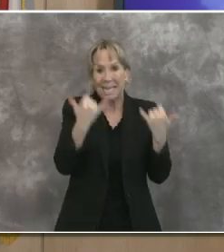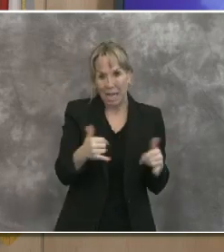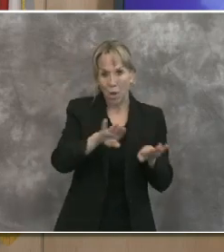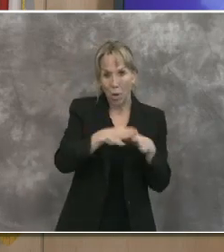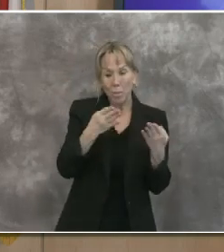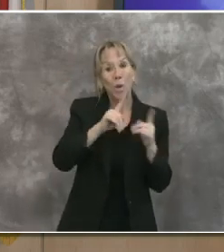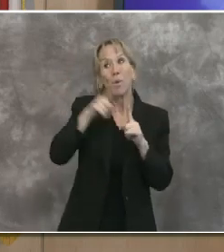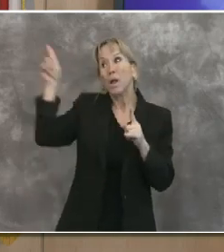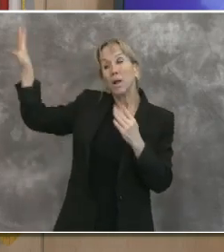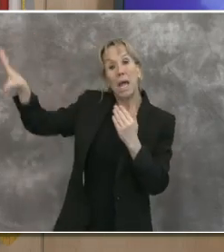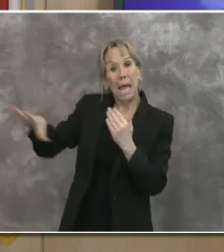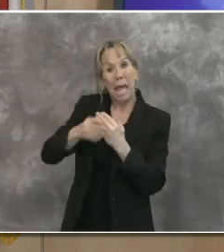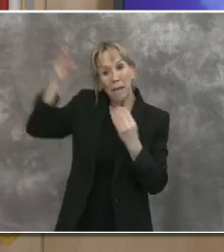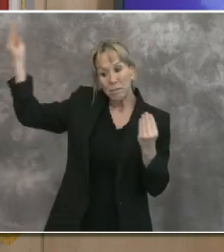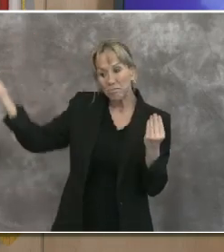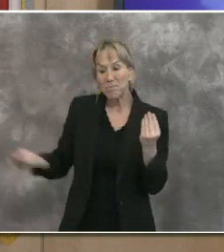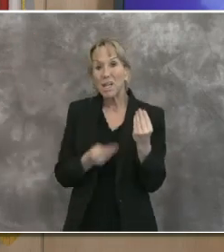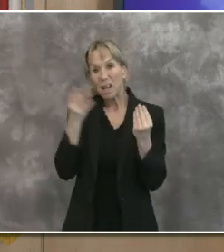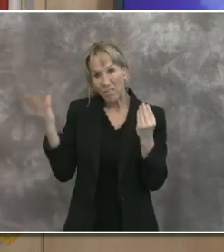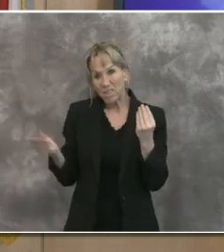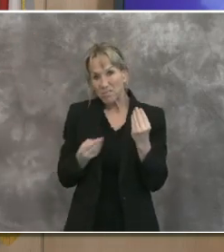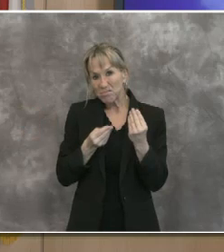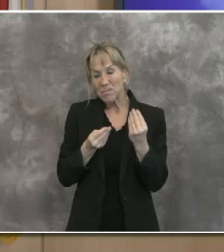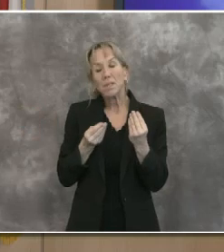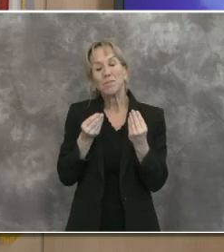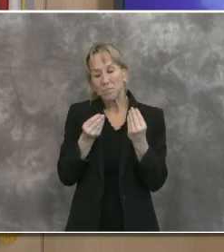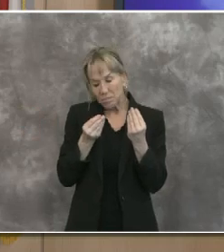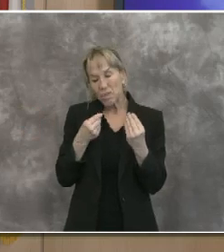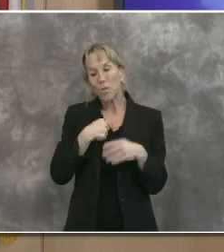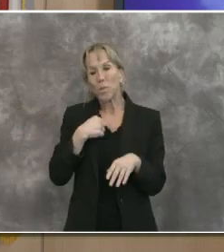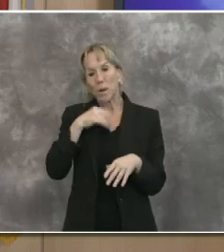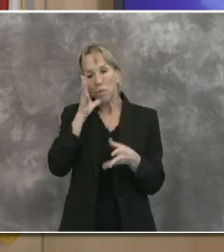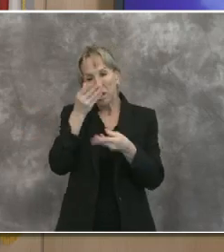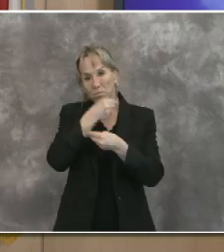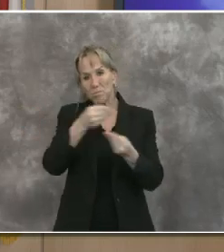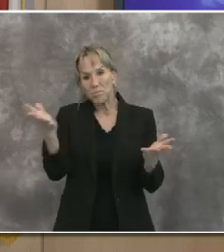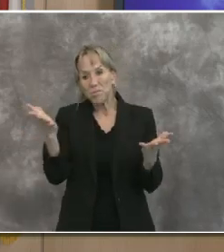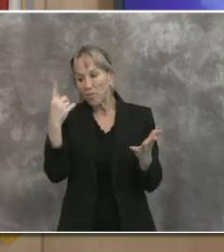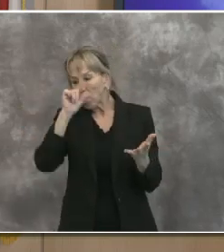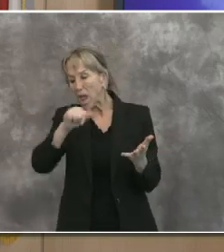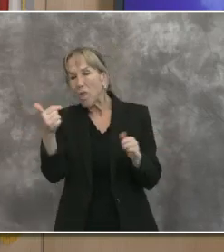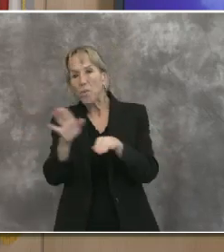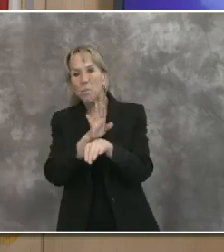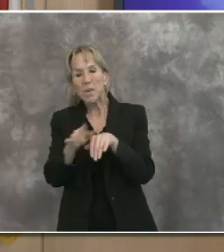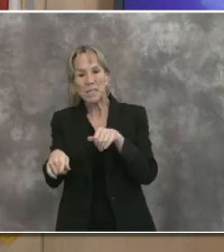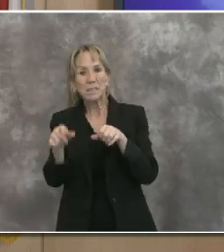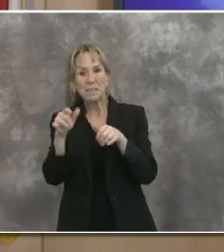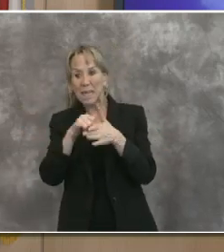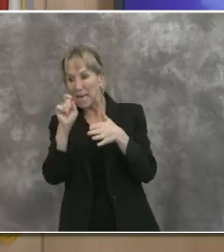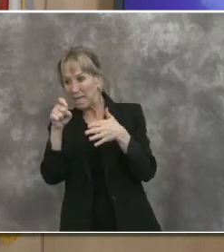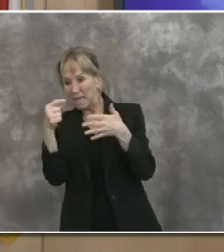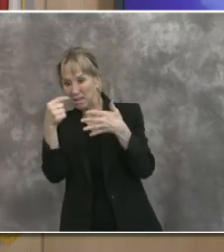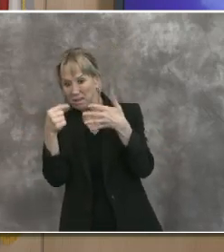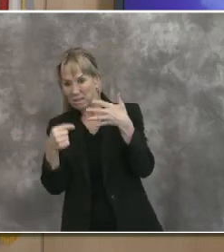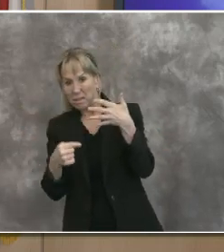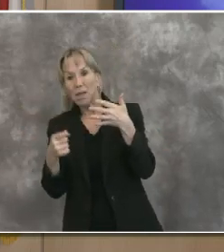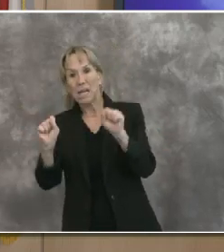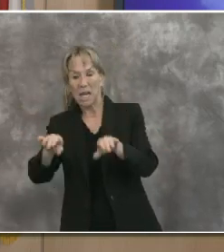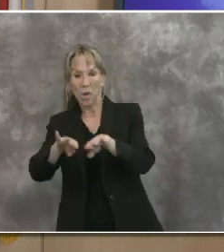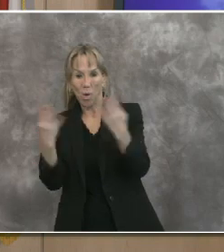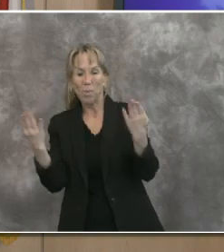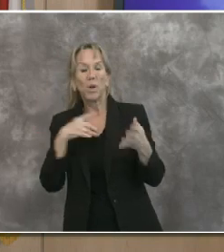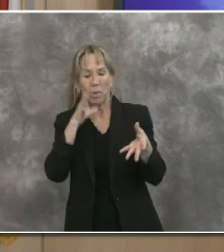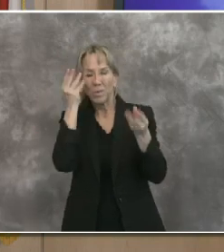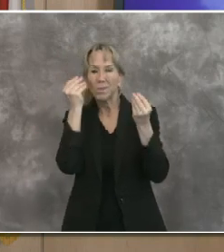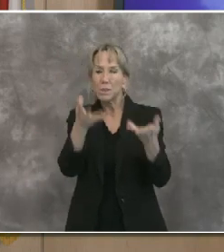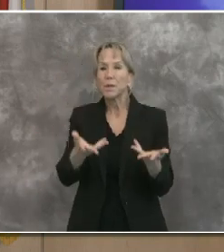guidance on what criteria need to be in place for additional entities that are additionally allowed to open, we will certainly update our information and update and